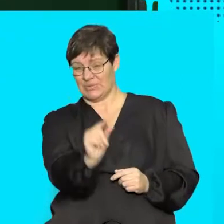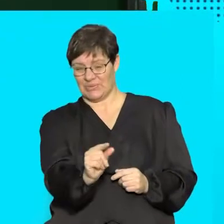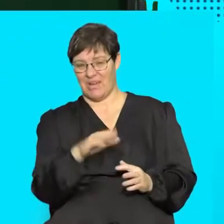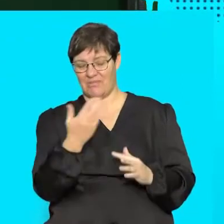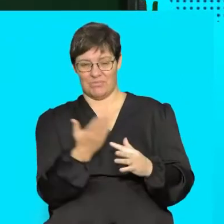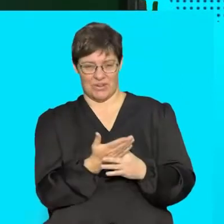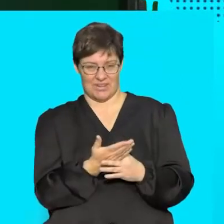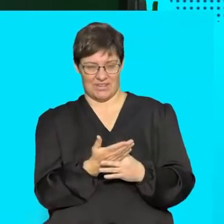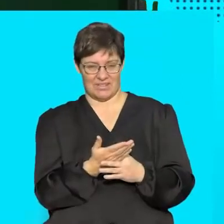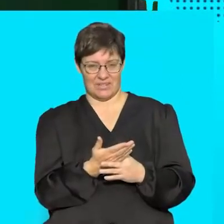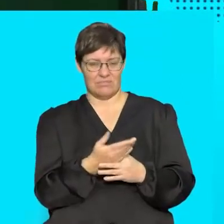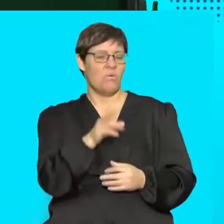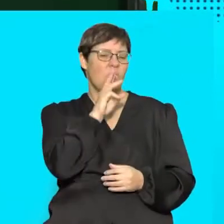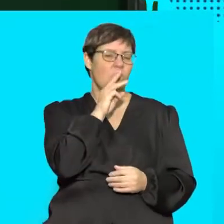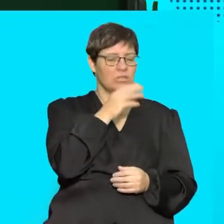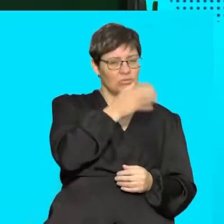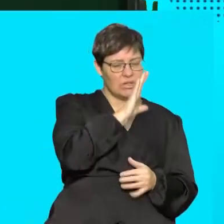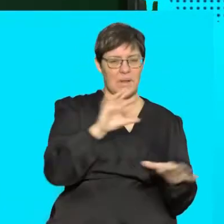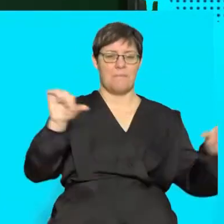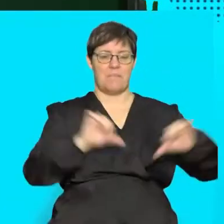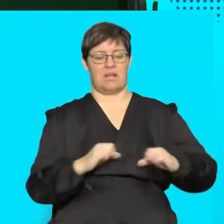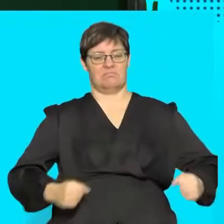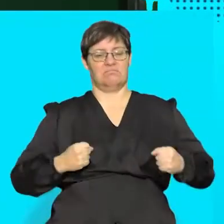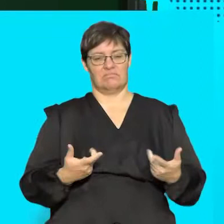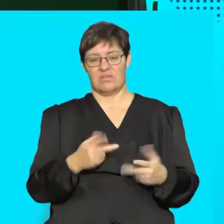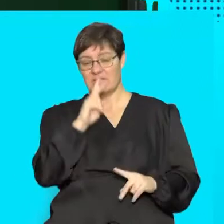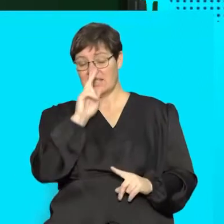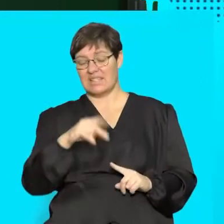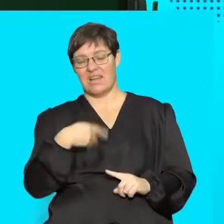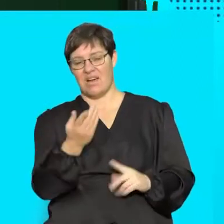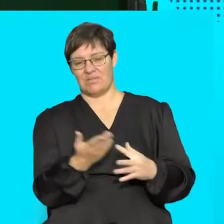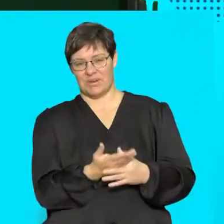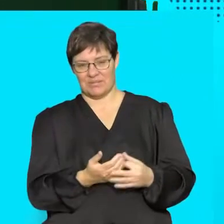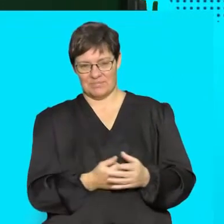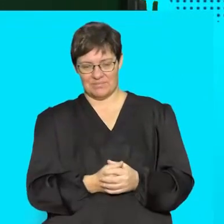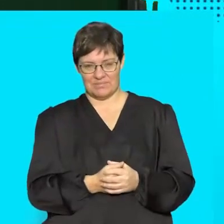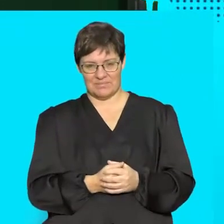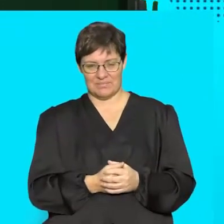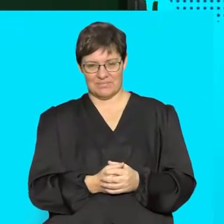you shortly, okay? Just drink water or something and come back strong. See you in the next,